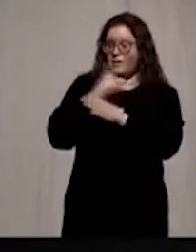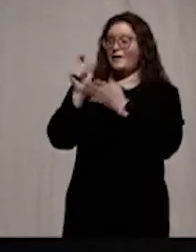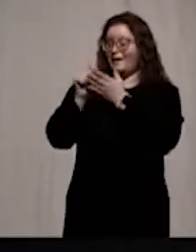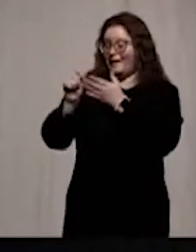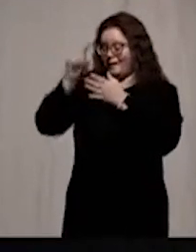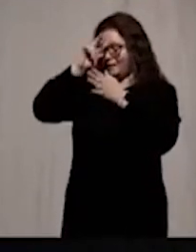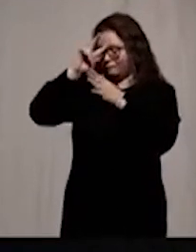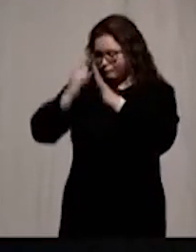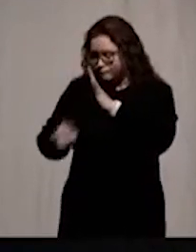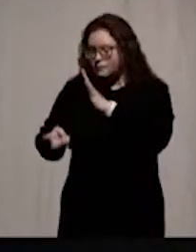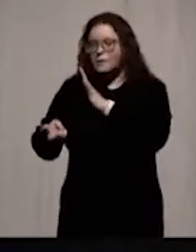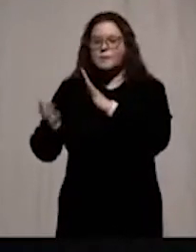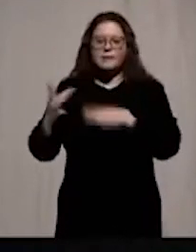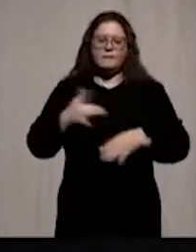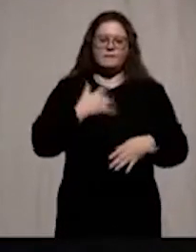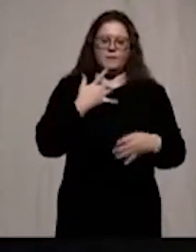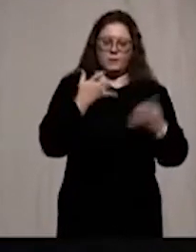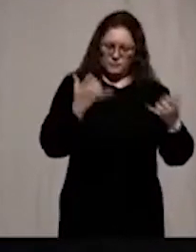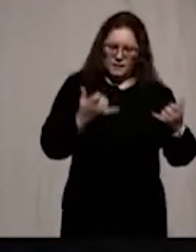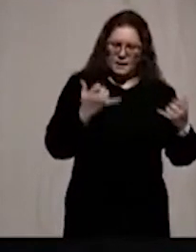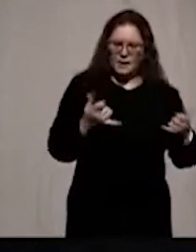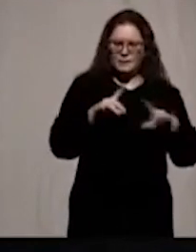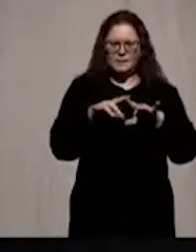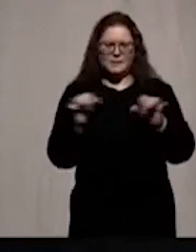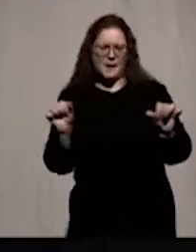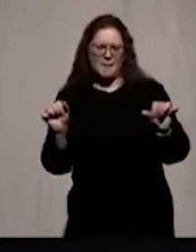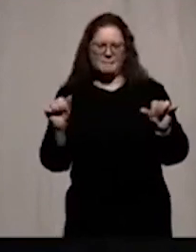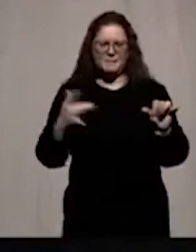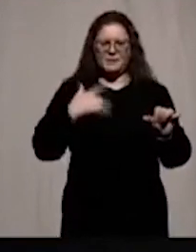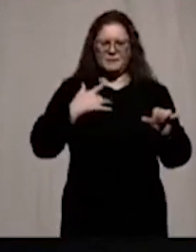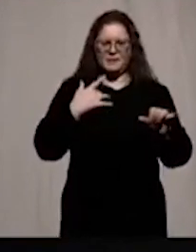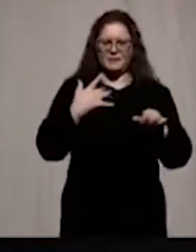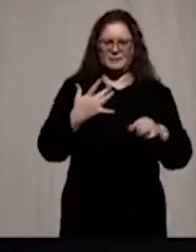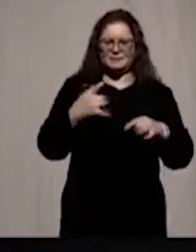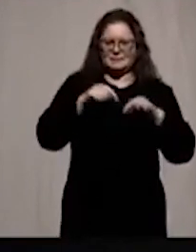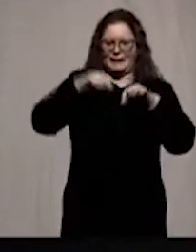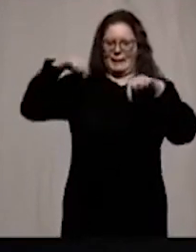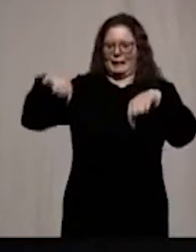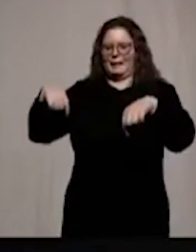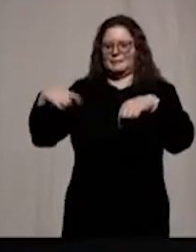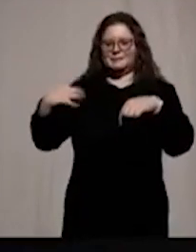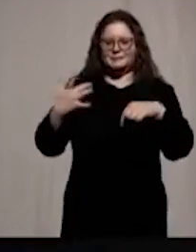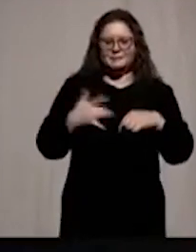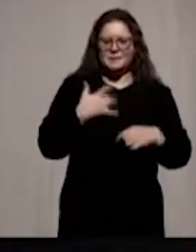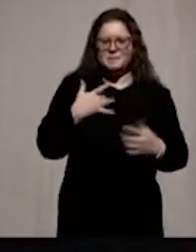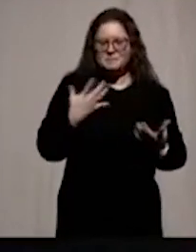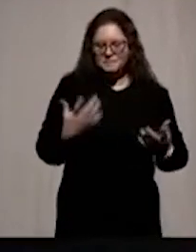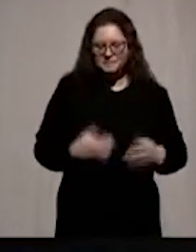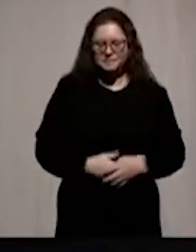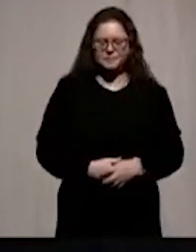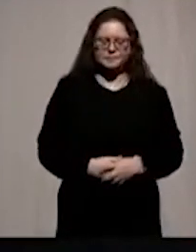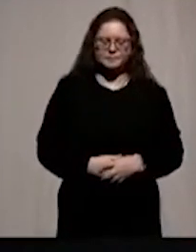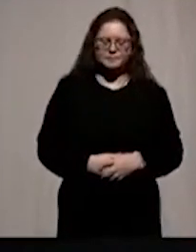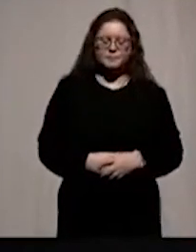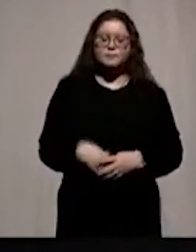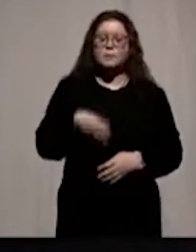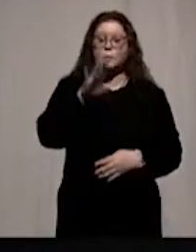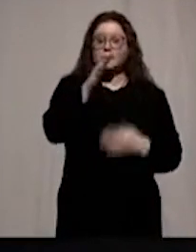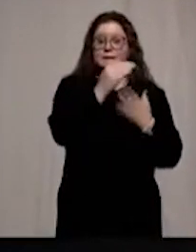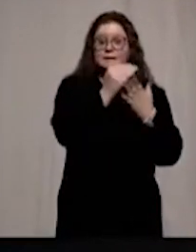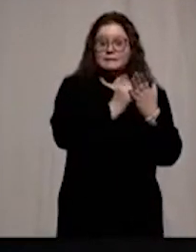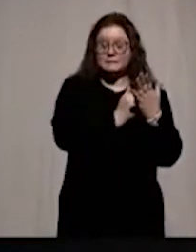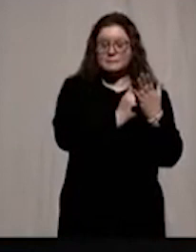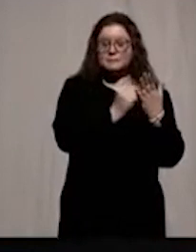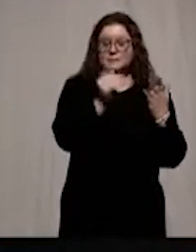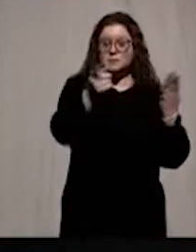write while living that moment at the same time. That's the technical aspect and the emotional aspect. Now, in your list, did you notice that any